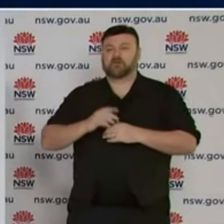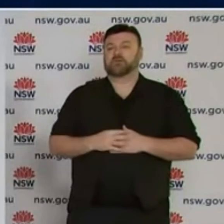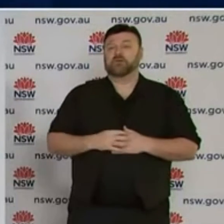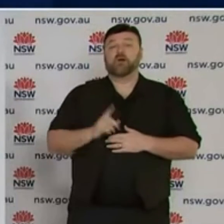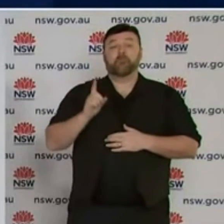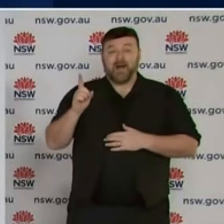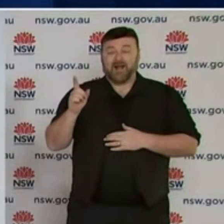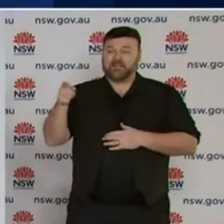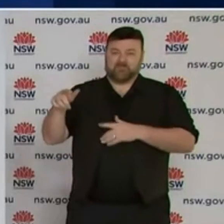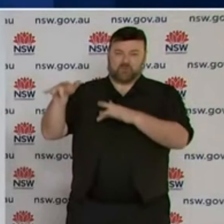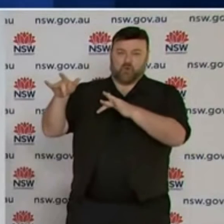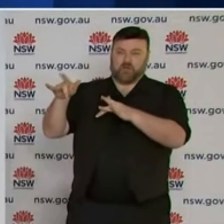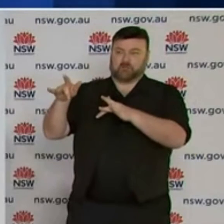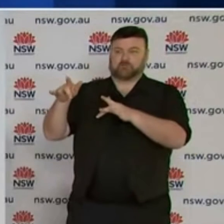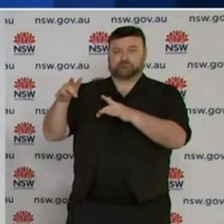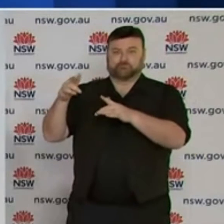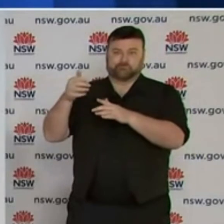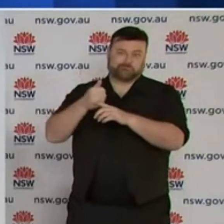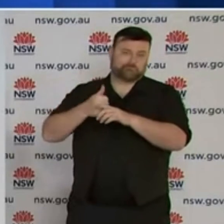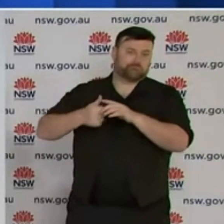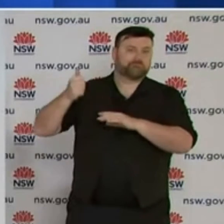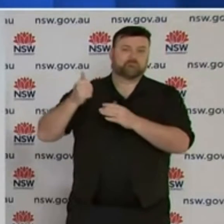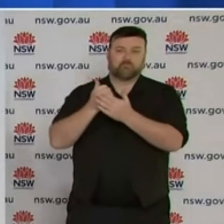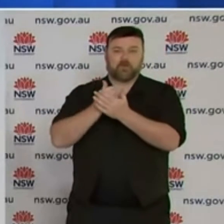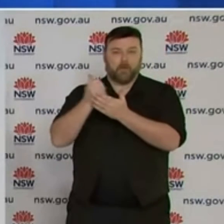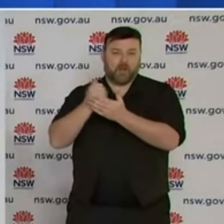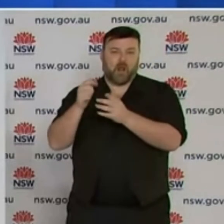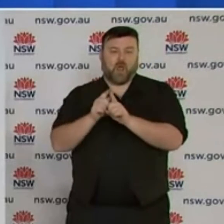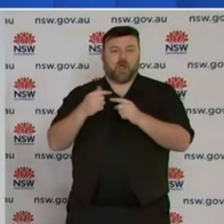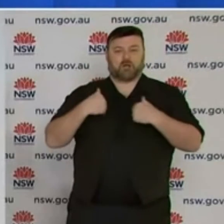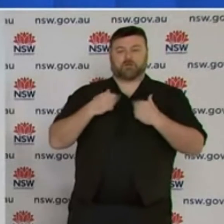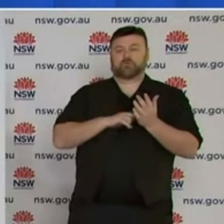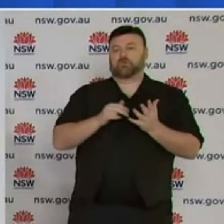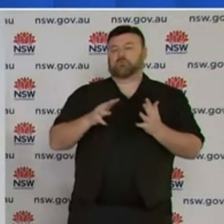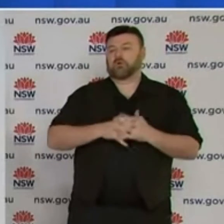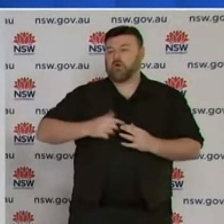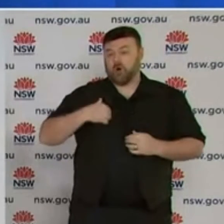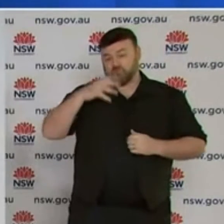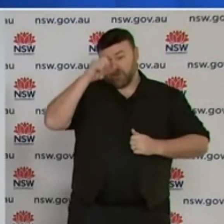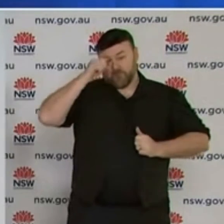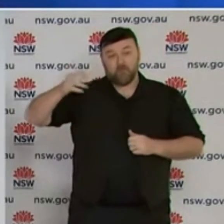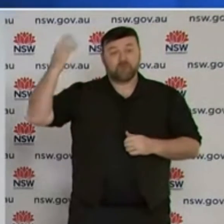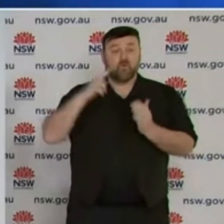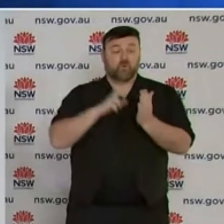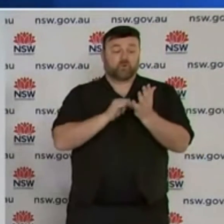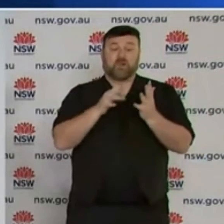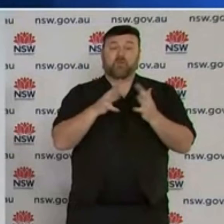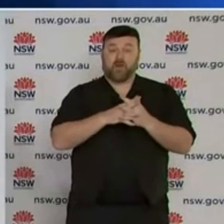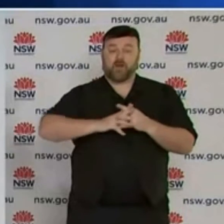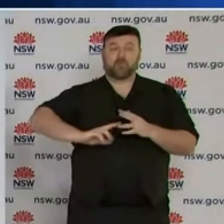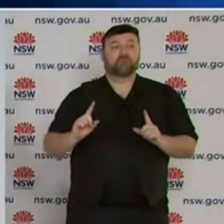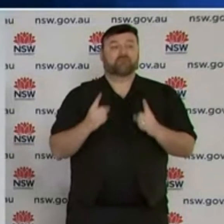peaks that we've gone through. So again, I remember when New South Wales first spoke